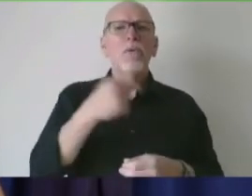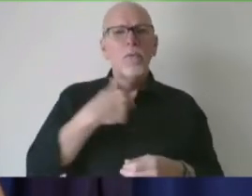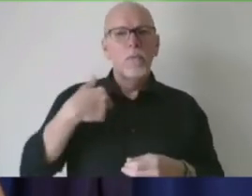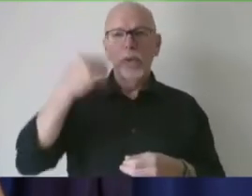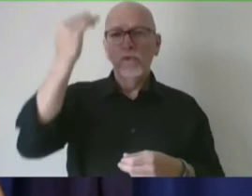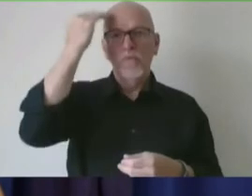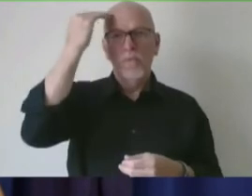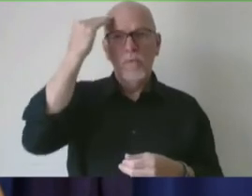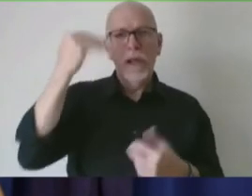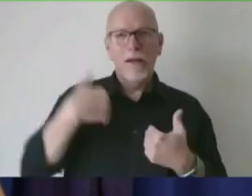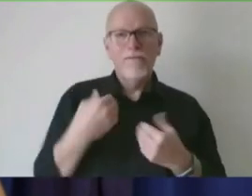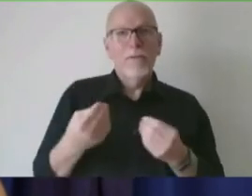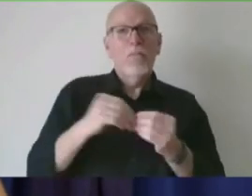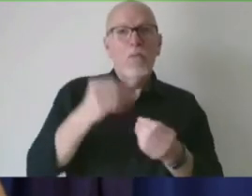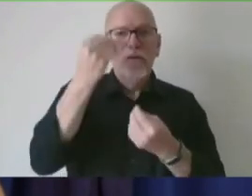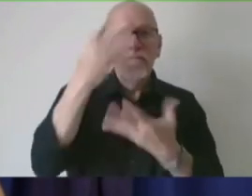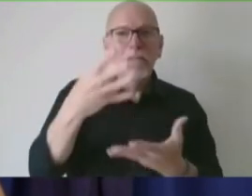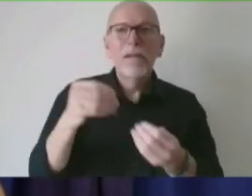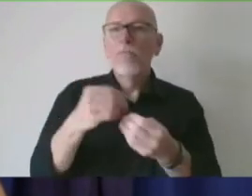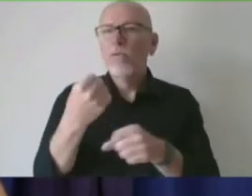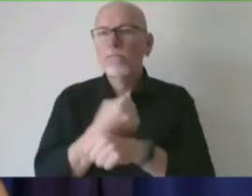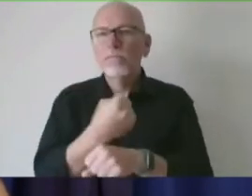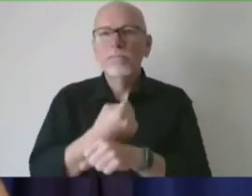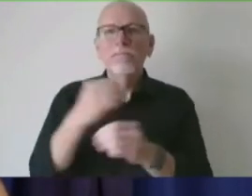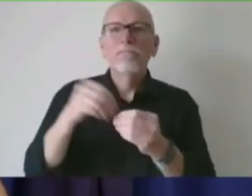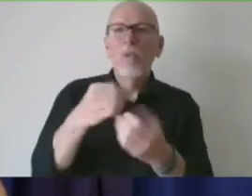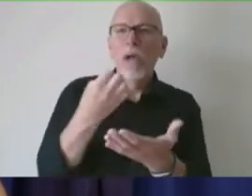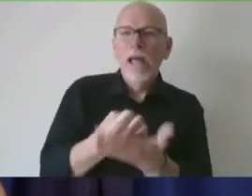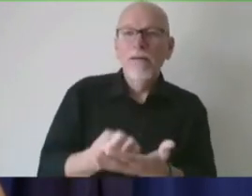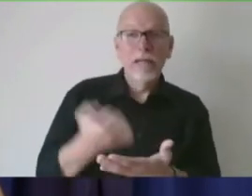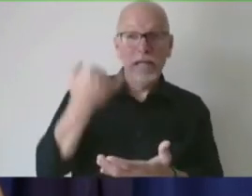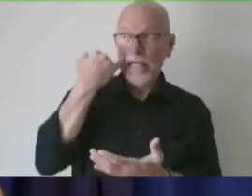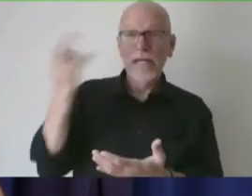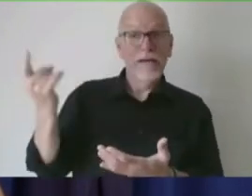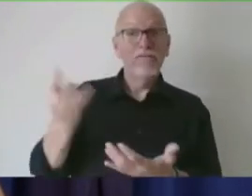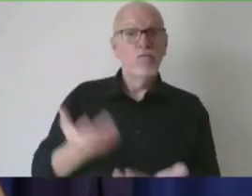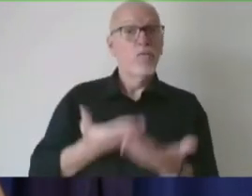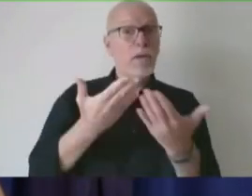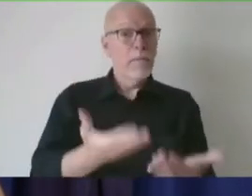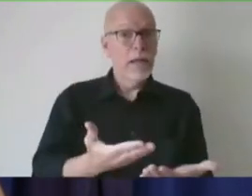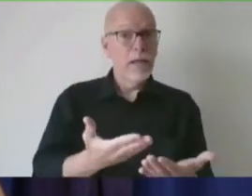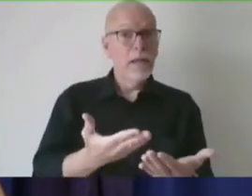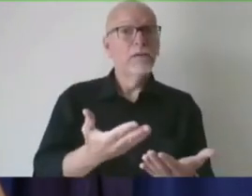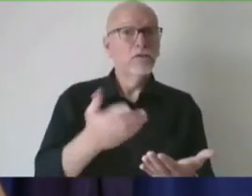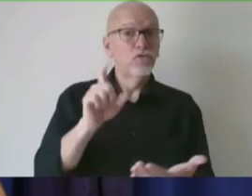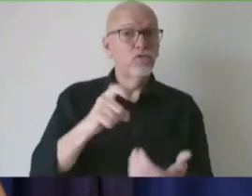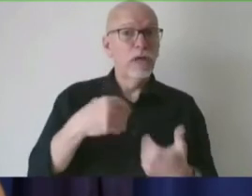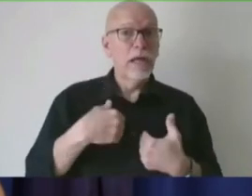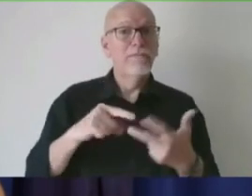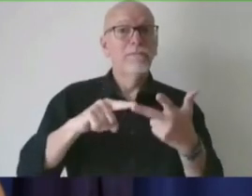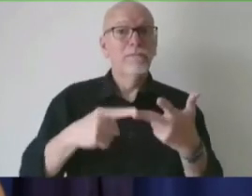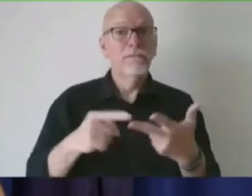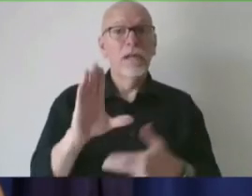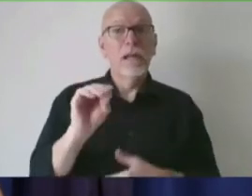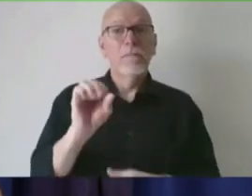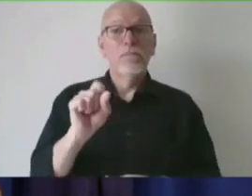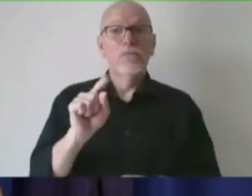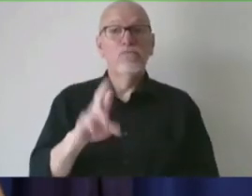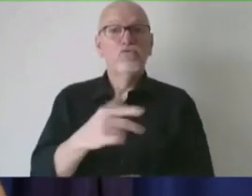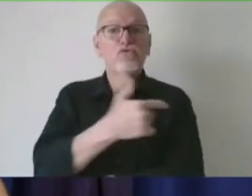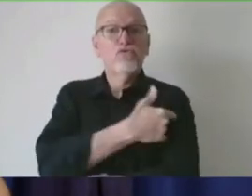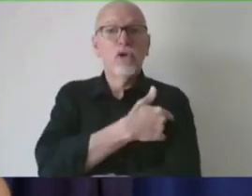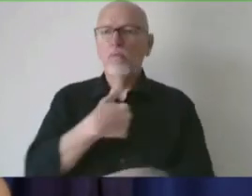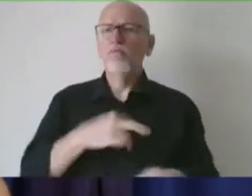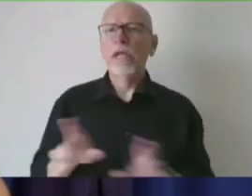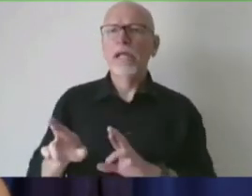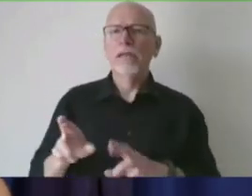more information, more data, more evidence coming. If it comes out and there is a recommendation that there be a booster shot, we are ready. We wouldn't, if they say it's